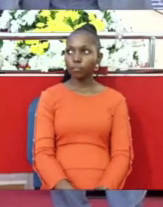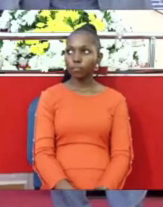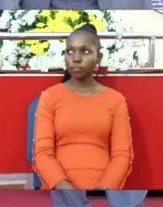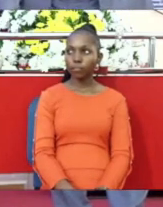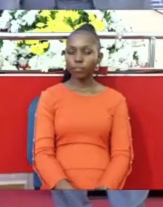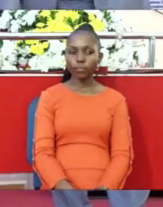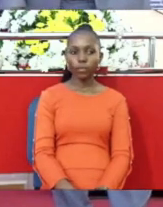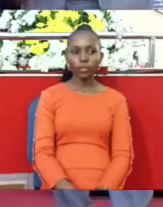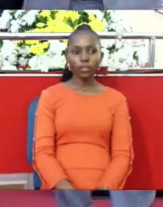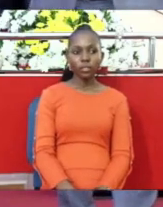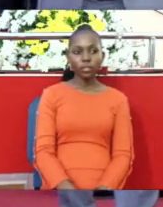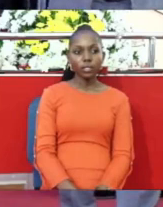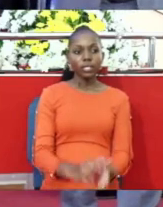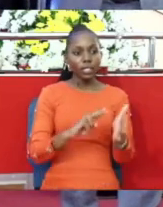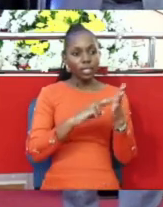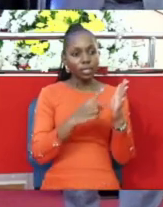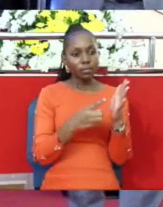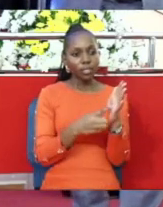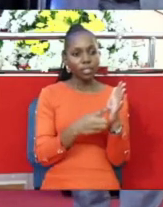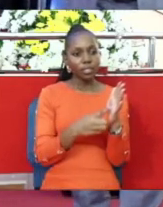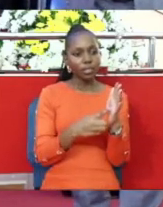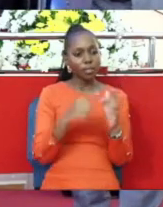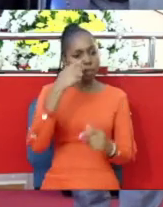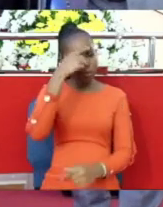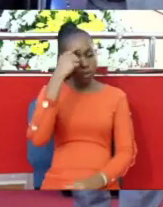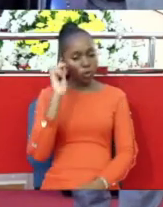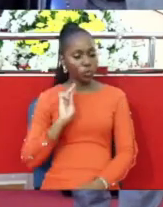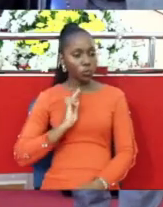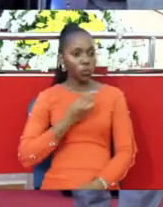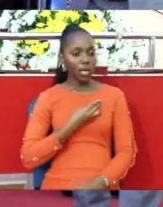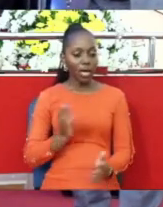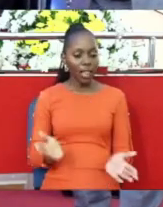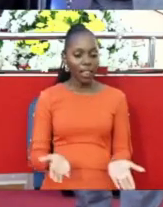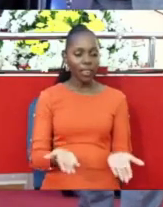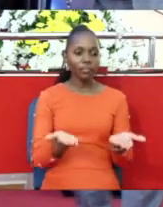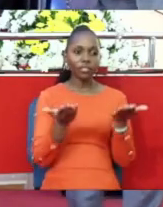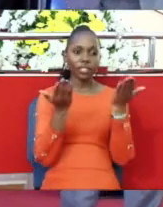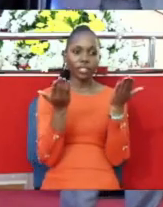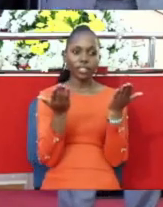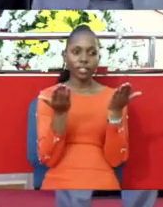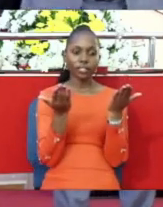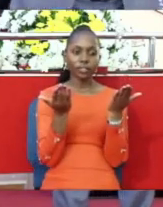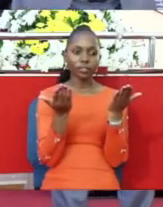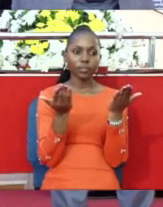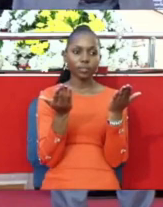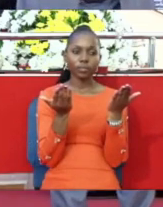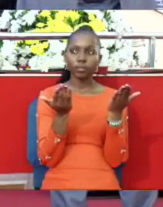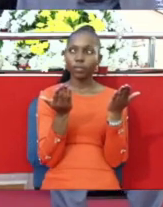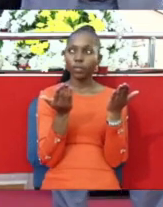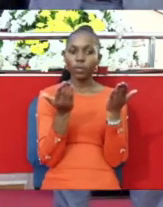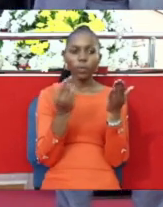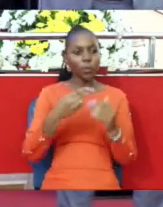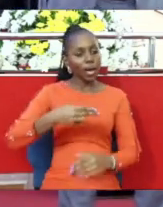have been lifted. Kwa kuwa tumeinuliwa. Something like we cannot be accessed. Ni kwamba hatuwezi fikiwa. We are too